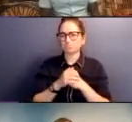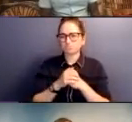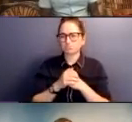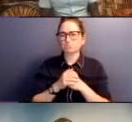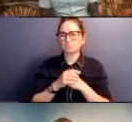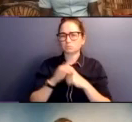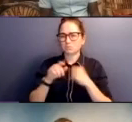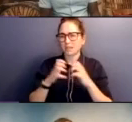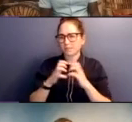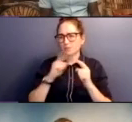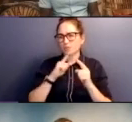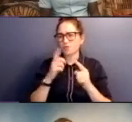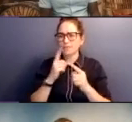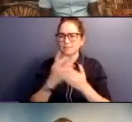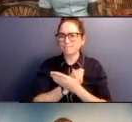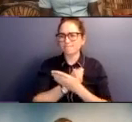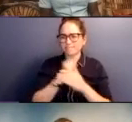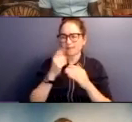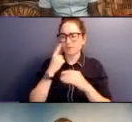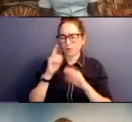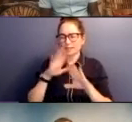implementing these instruments to the kids.